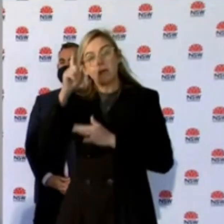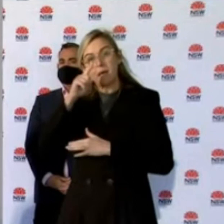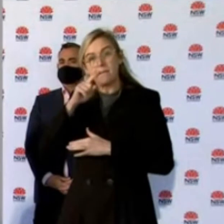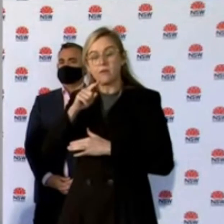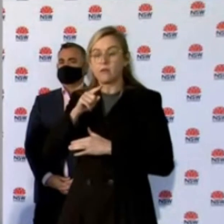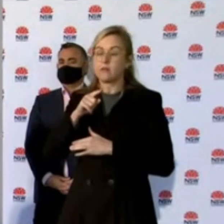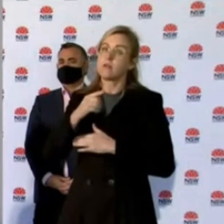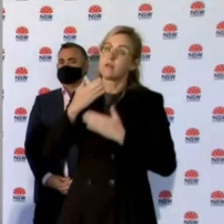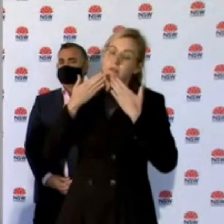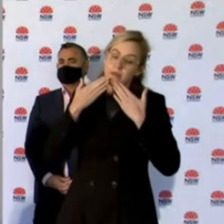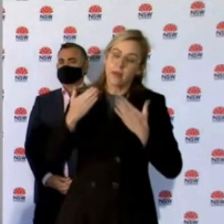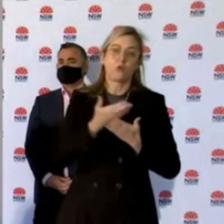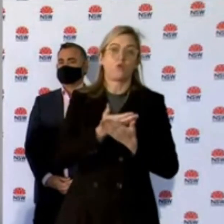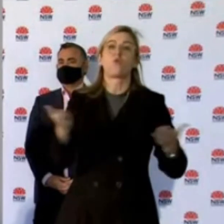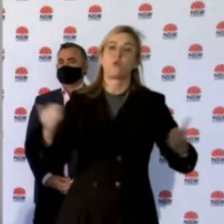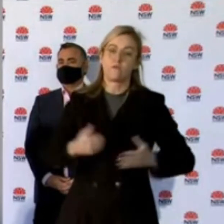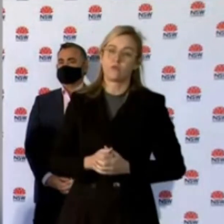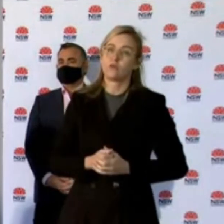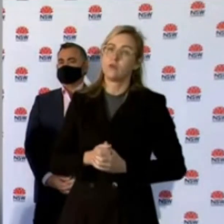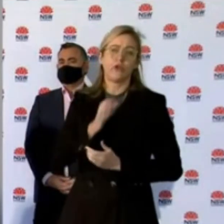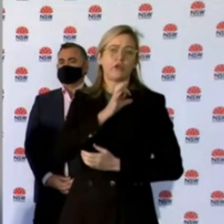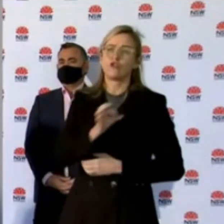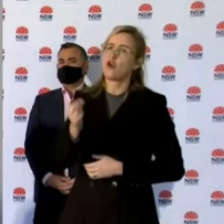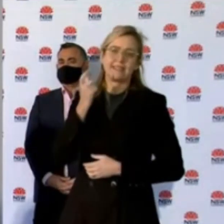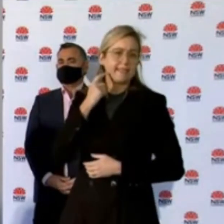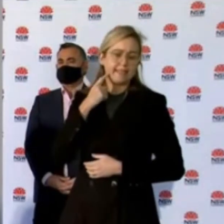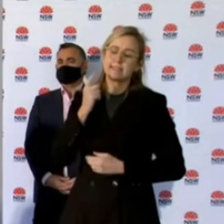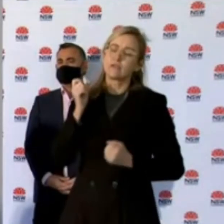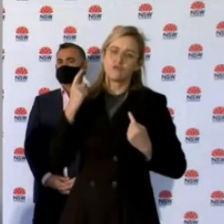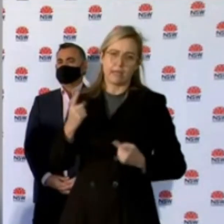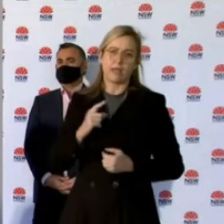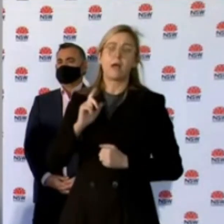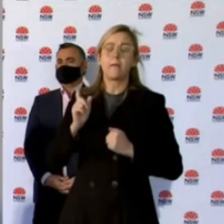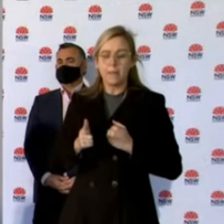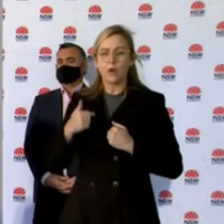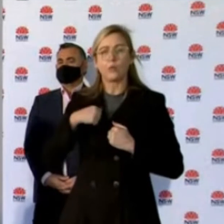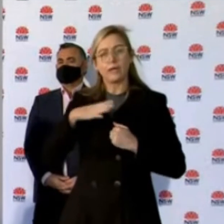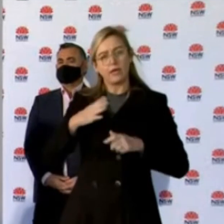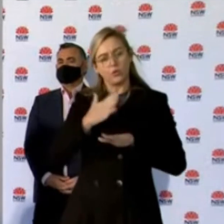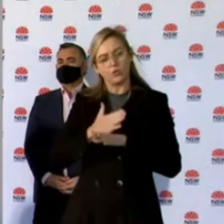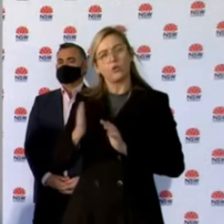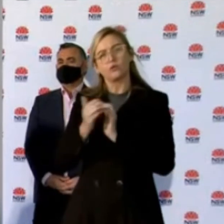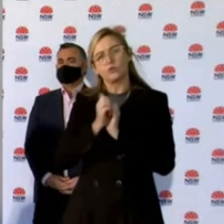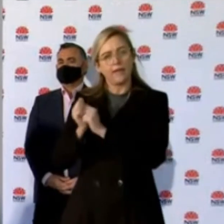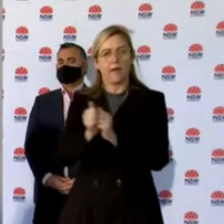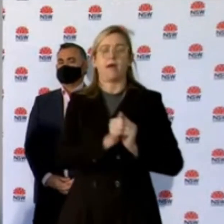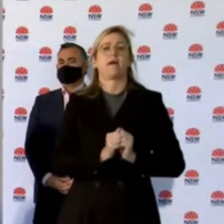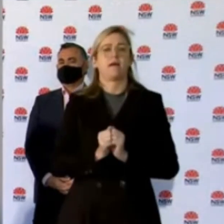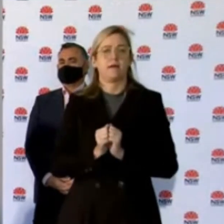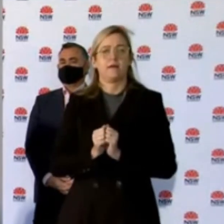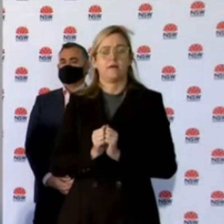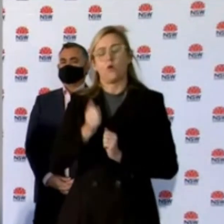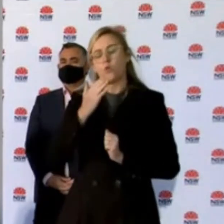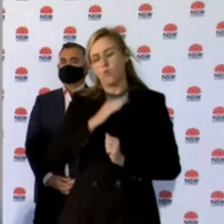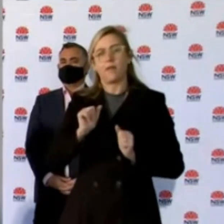for anybody, but we have all come together to do what is in the best interest of all of us, because I don't think there's anybody that wants to see this